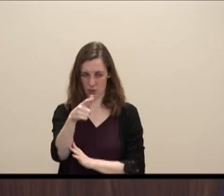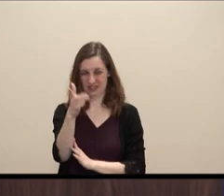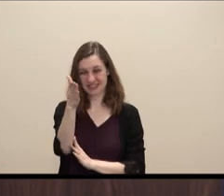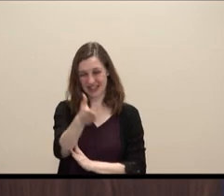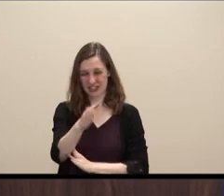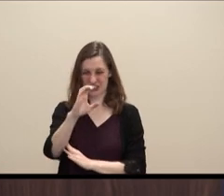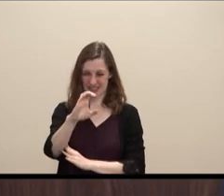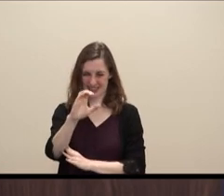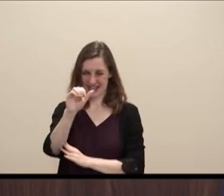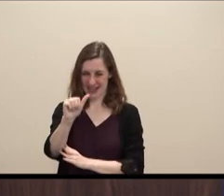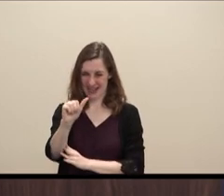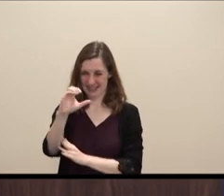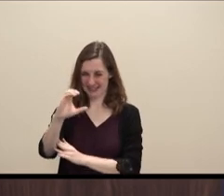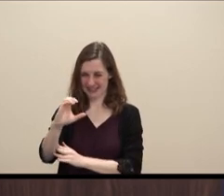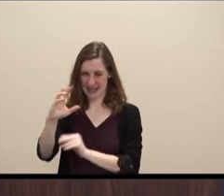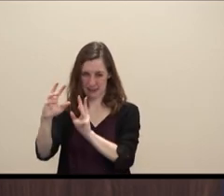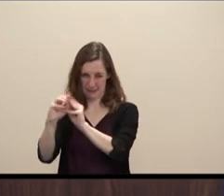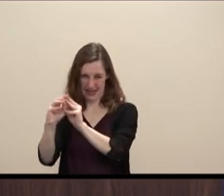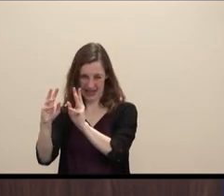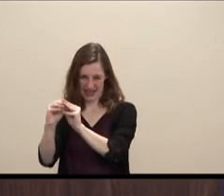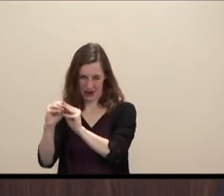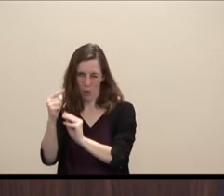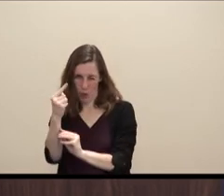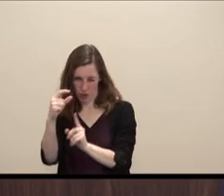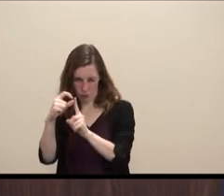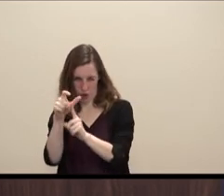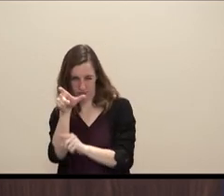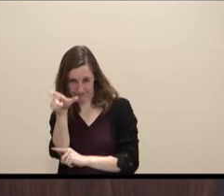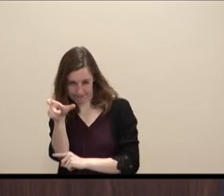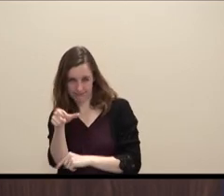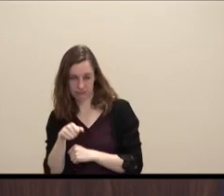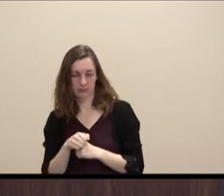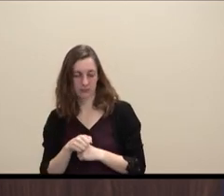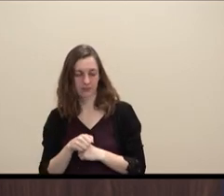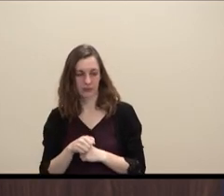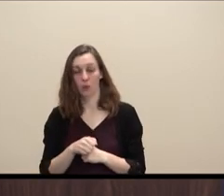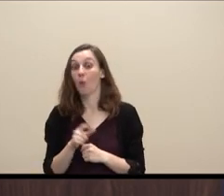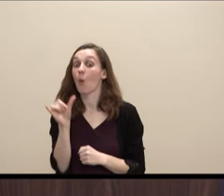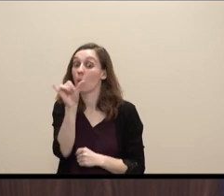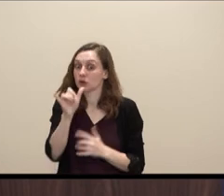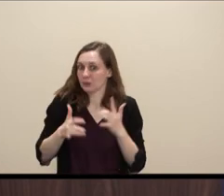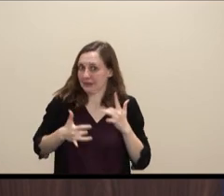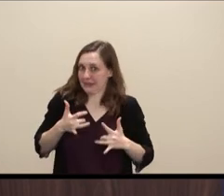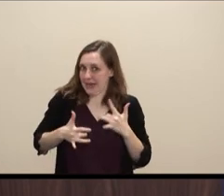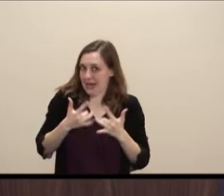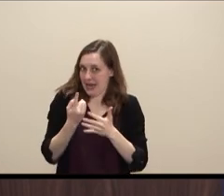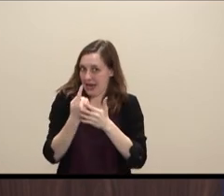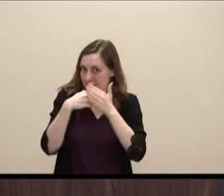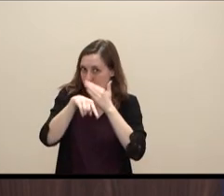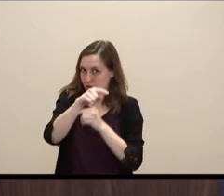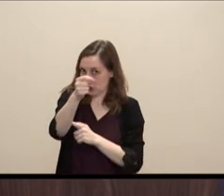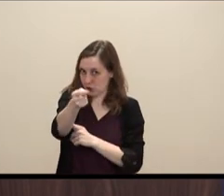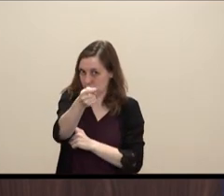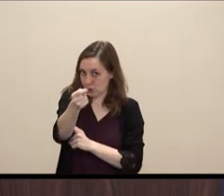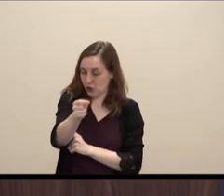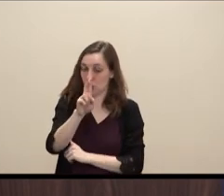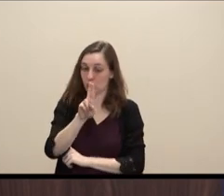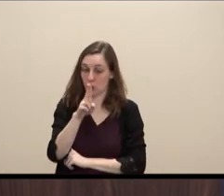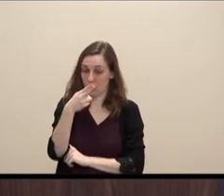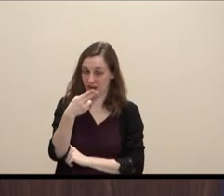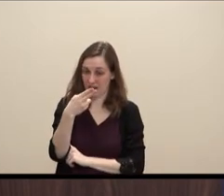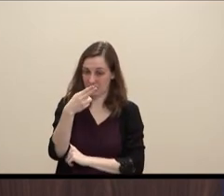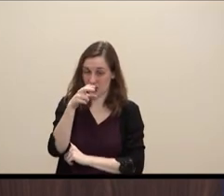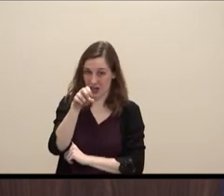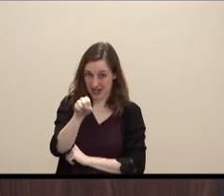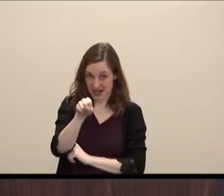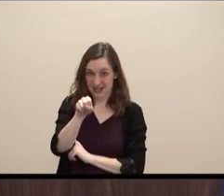wacoisd.org/CAC meeting, all together as one word. We also are really excited because next Tuesday, University High School's one-act